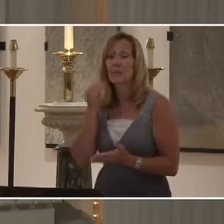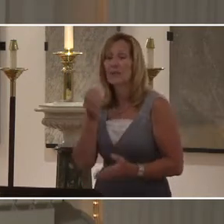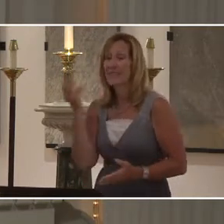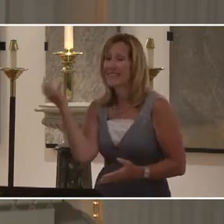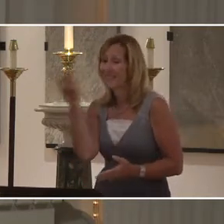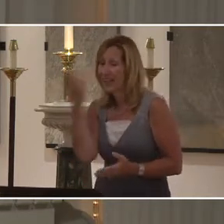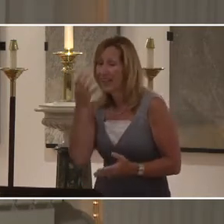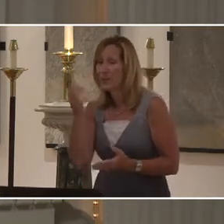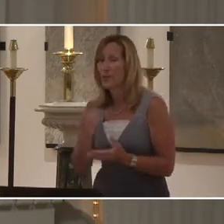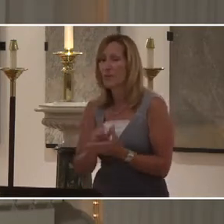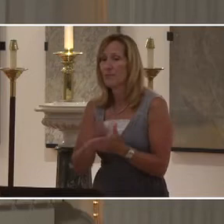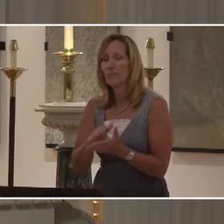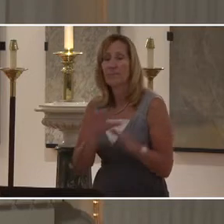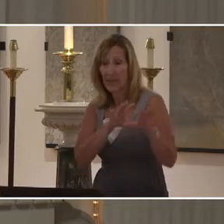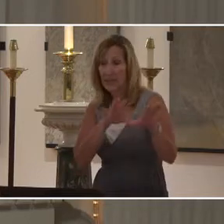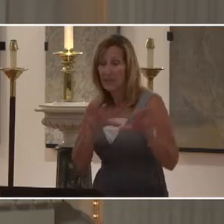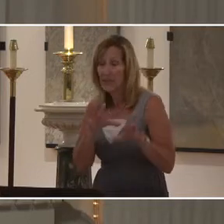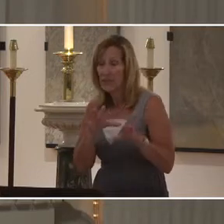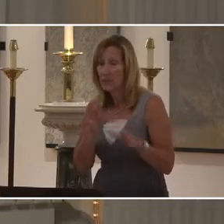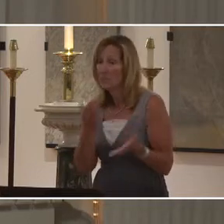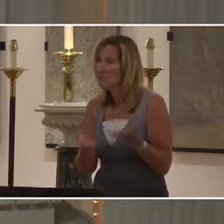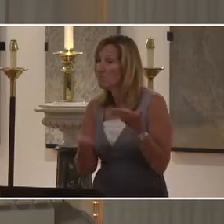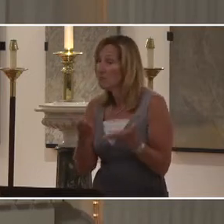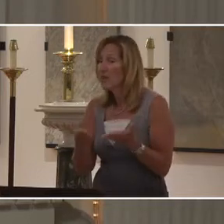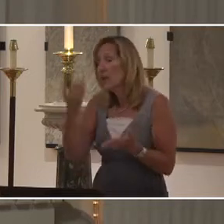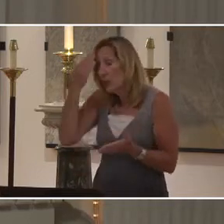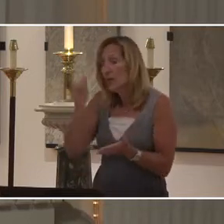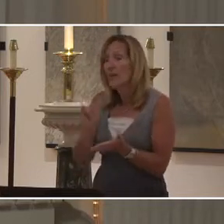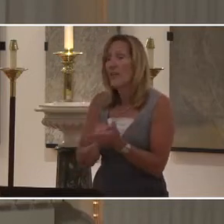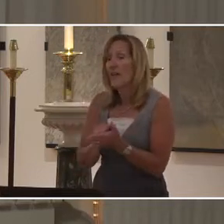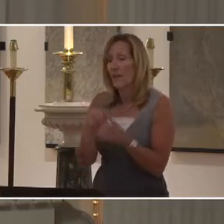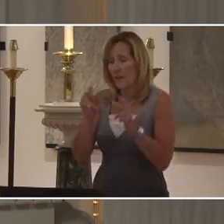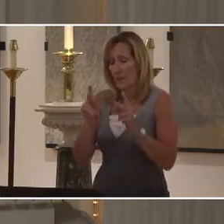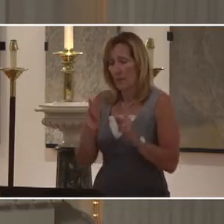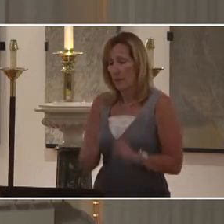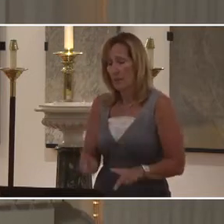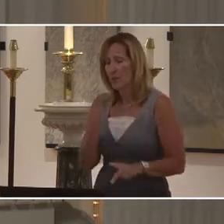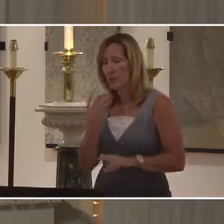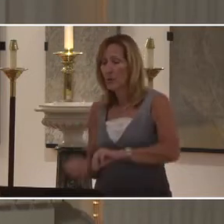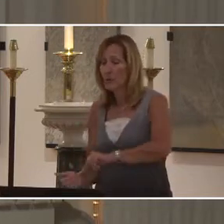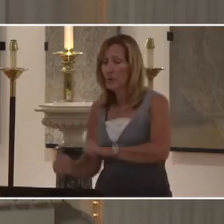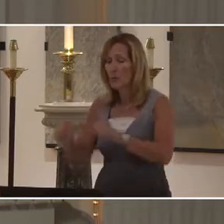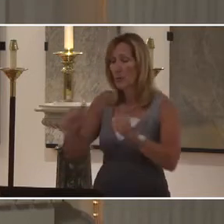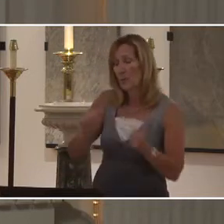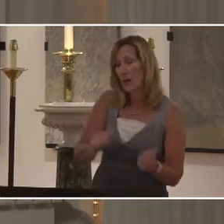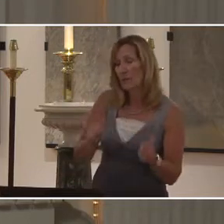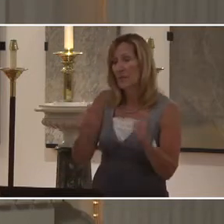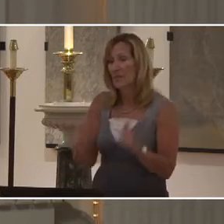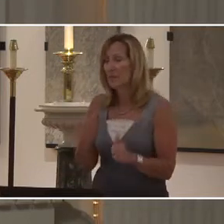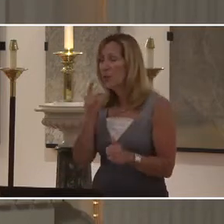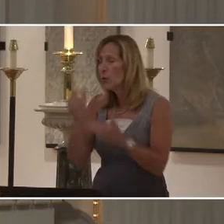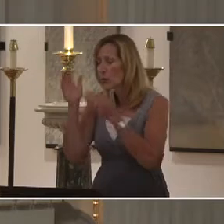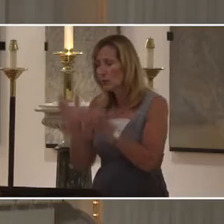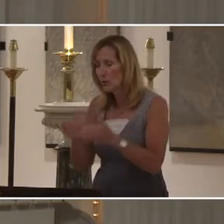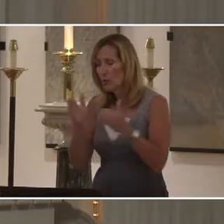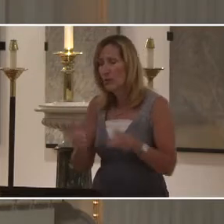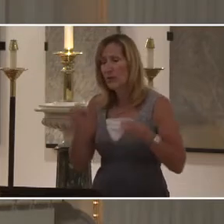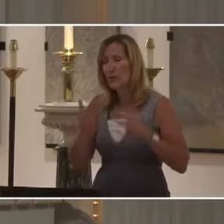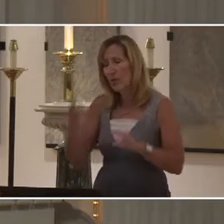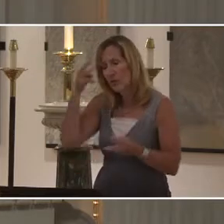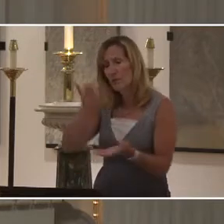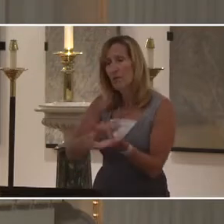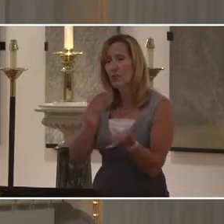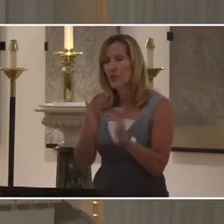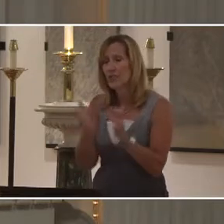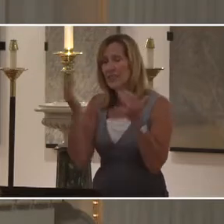anger and fear, knowing that the one who had baptized him, the one who was preparing the way for him,